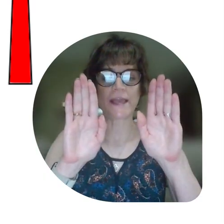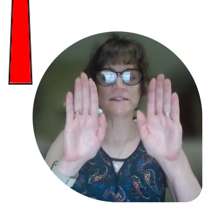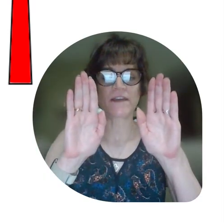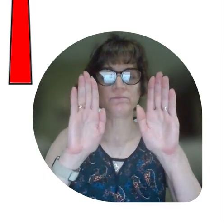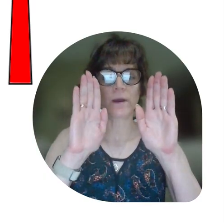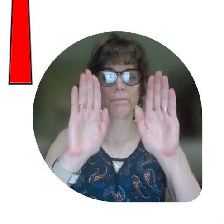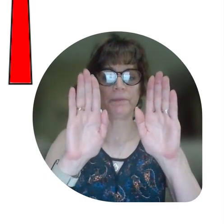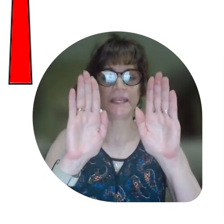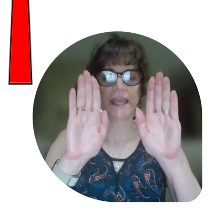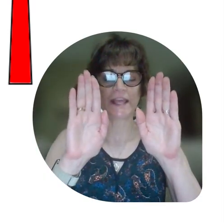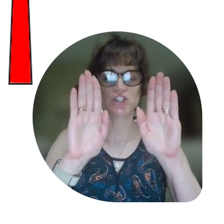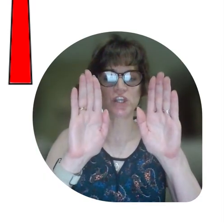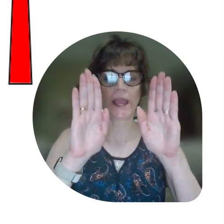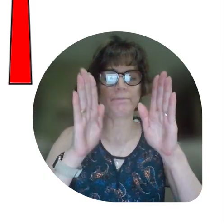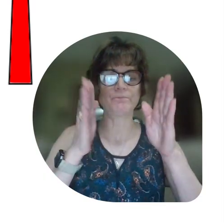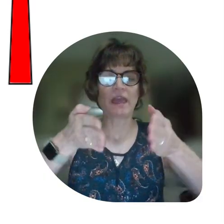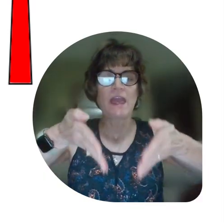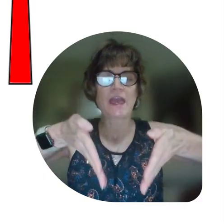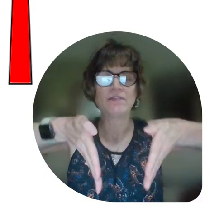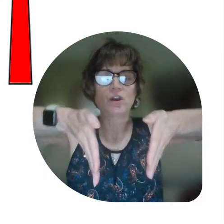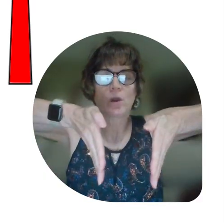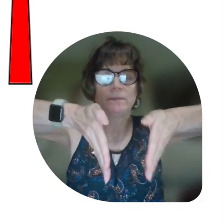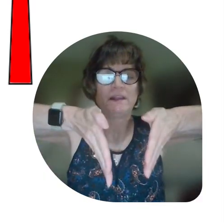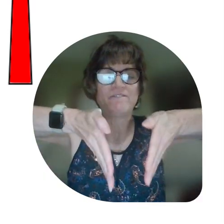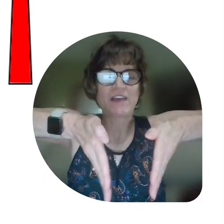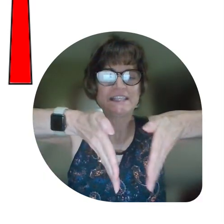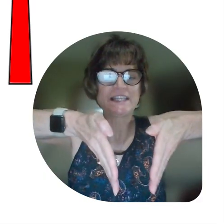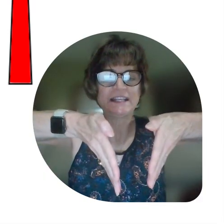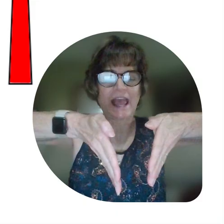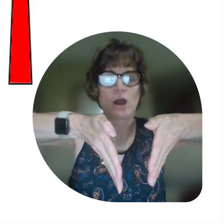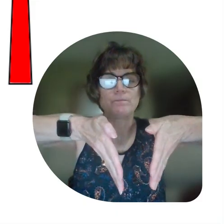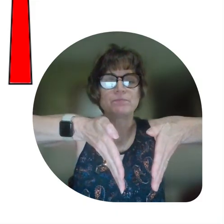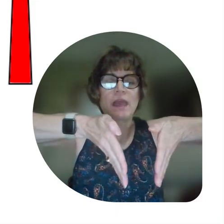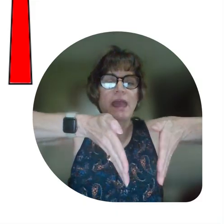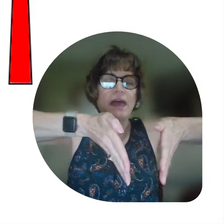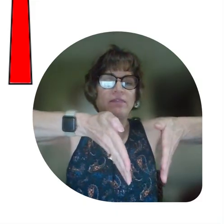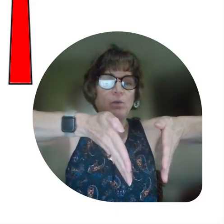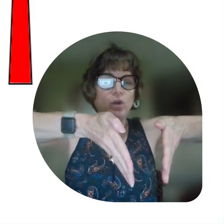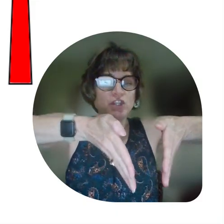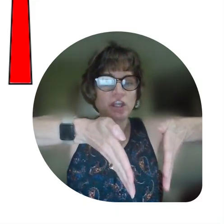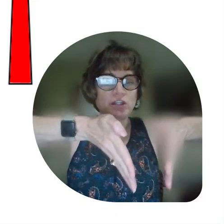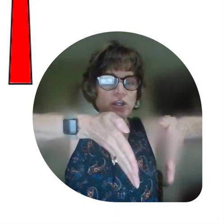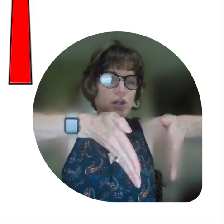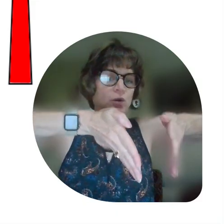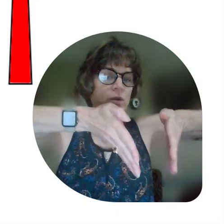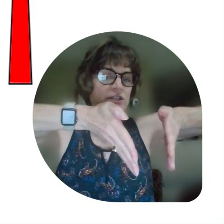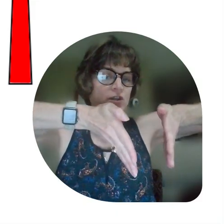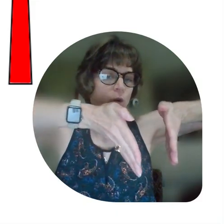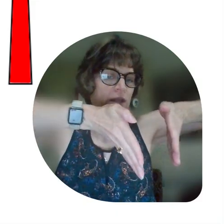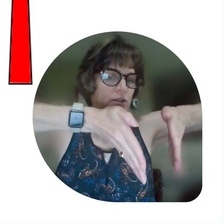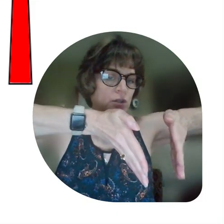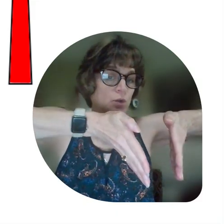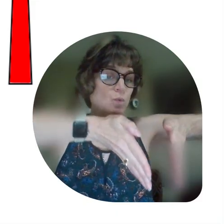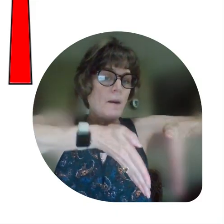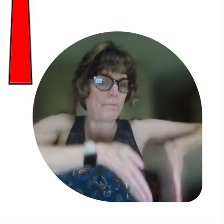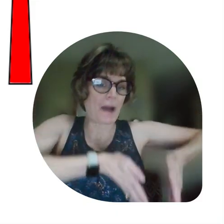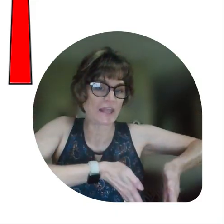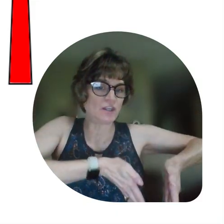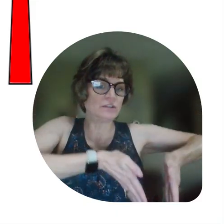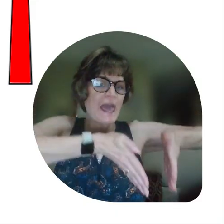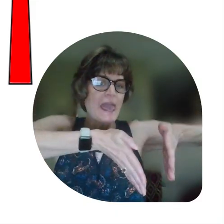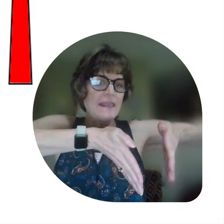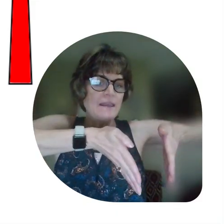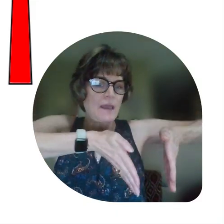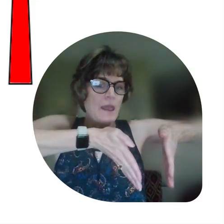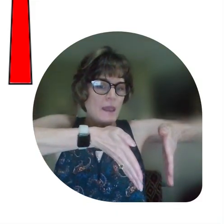both hands, have a B hand shape, and they're going to be facing down. And then what you're going to do is you're going to, by